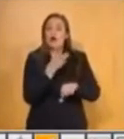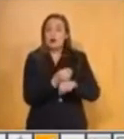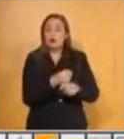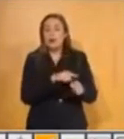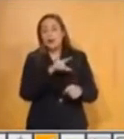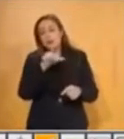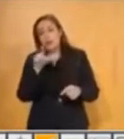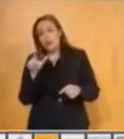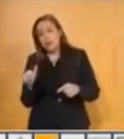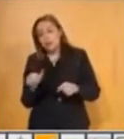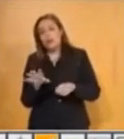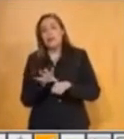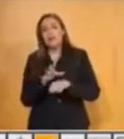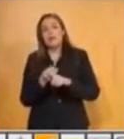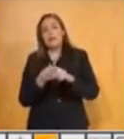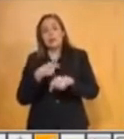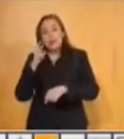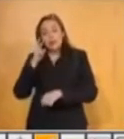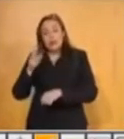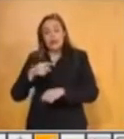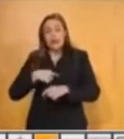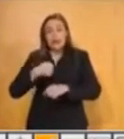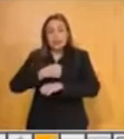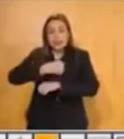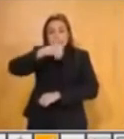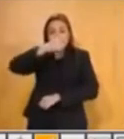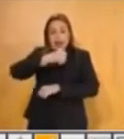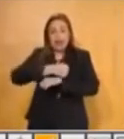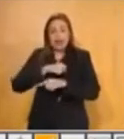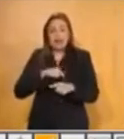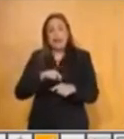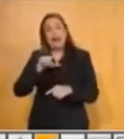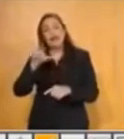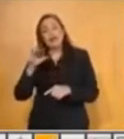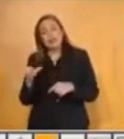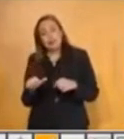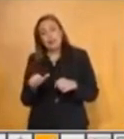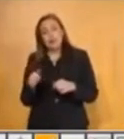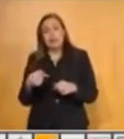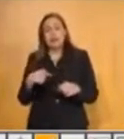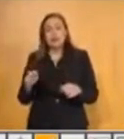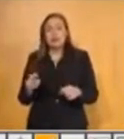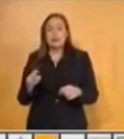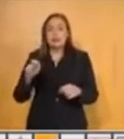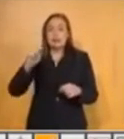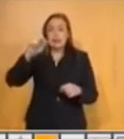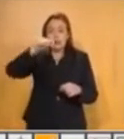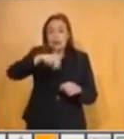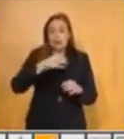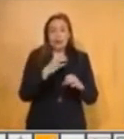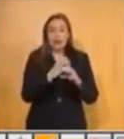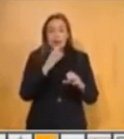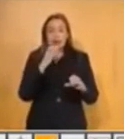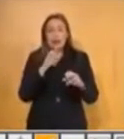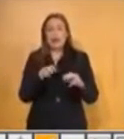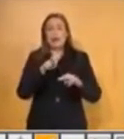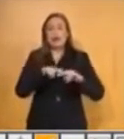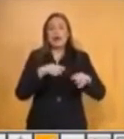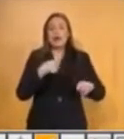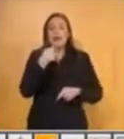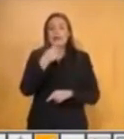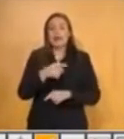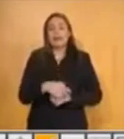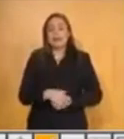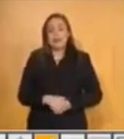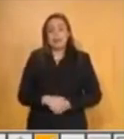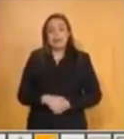to the window. In the next panel, he is going down the stairs of the bus, and it